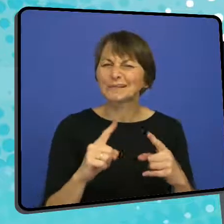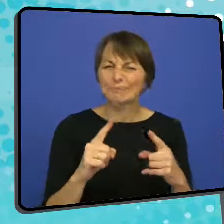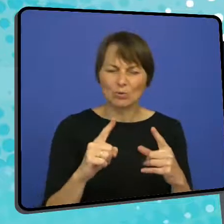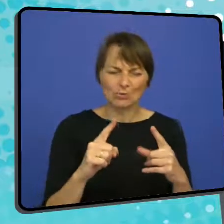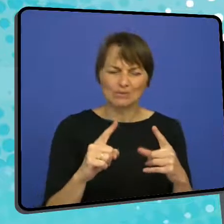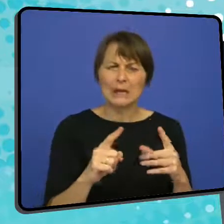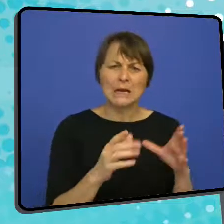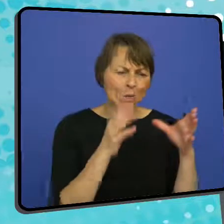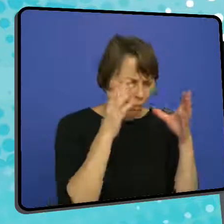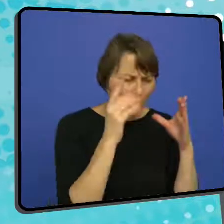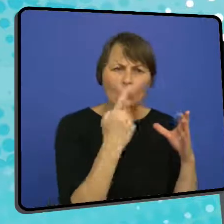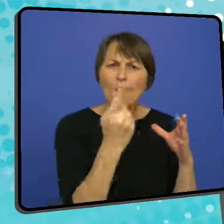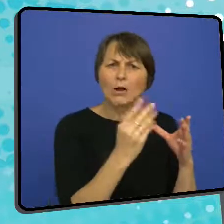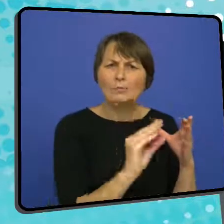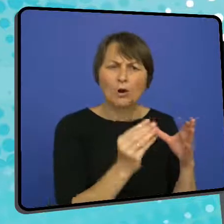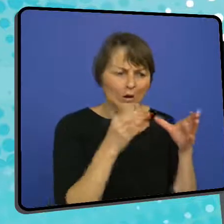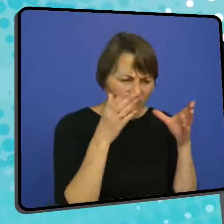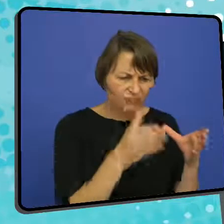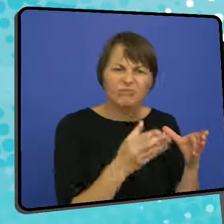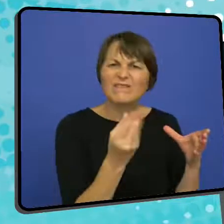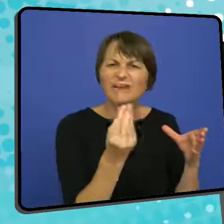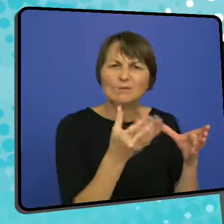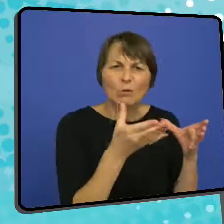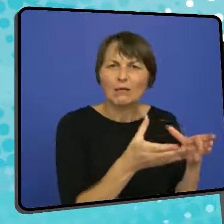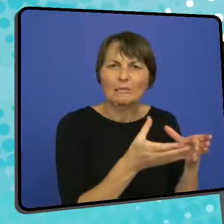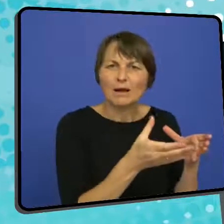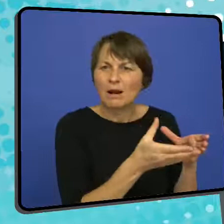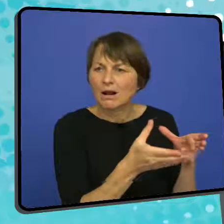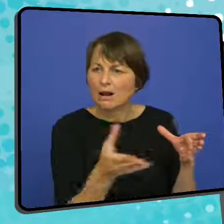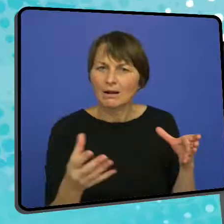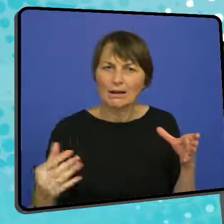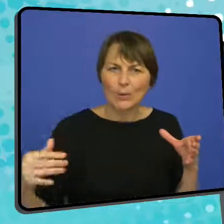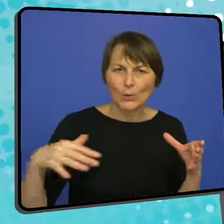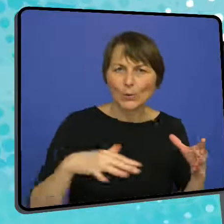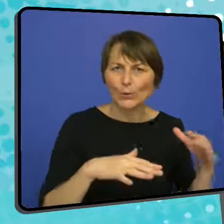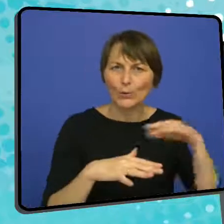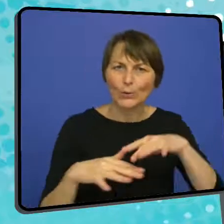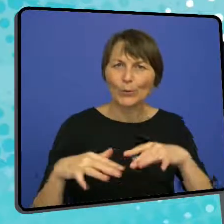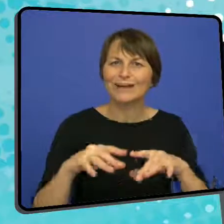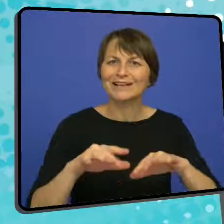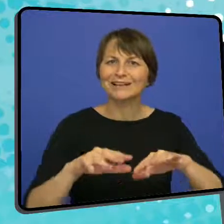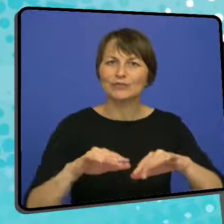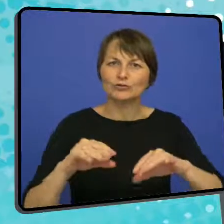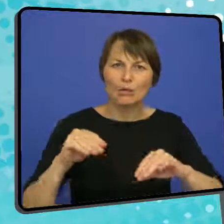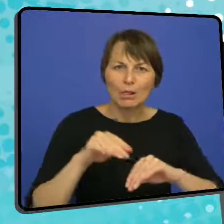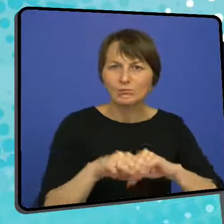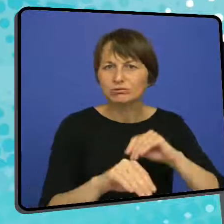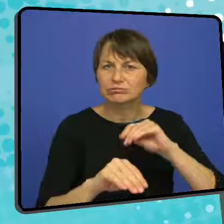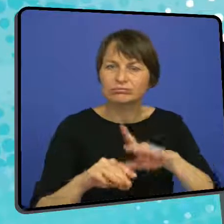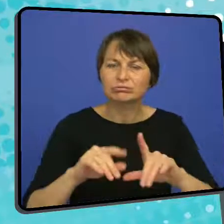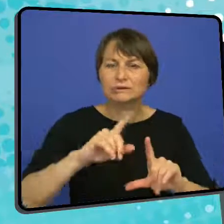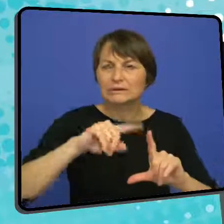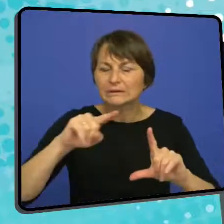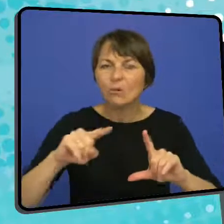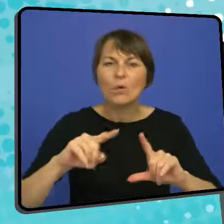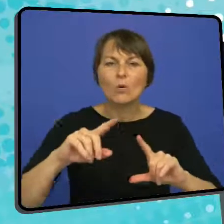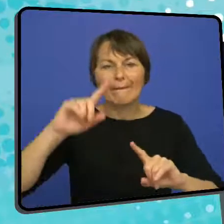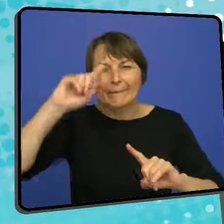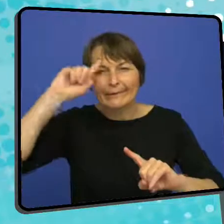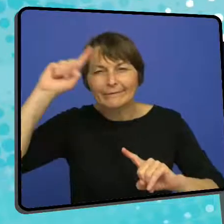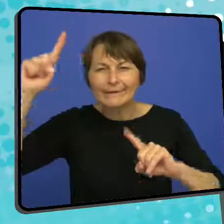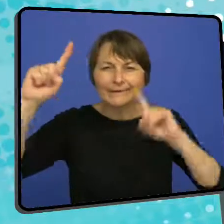where they overlap and they have a connection, where I tended to see a lot of, let's say, innovation in the